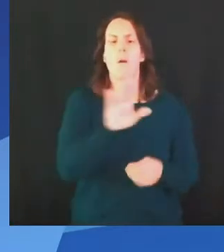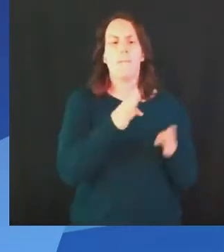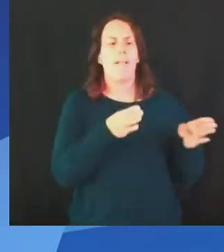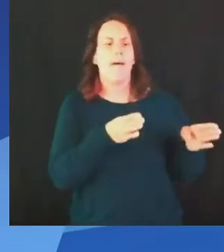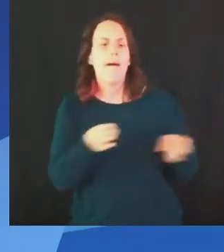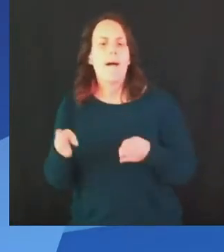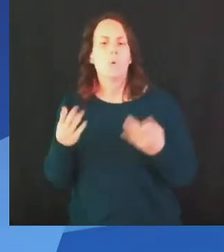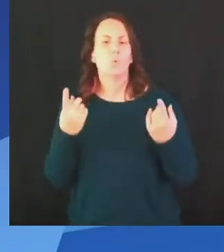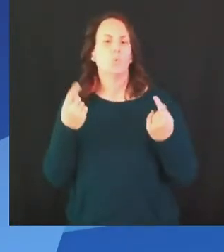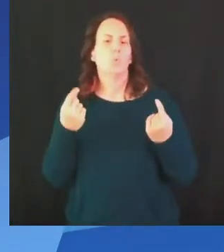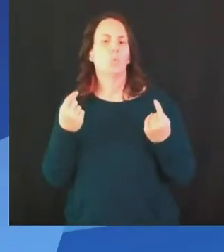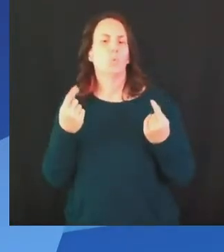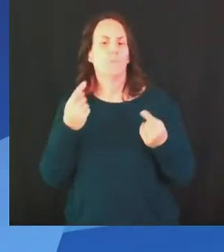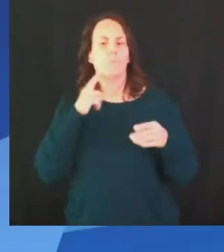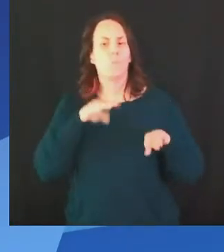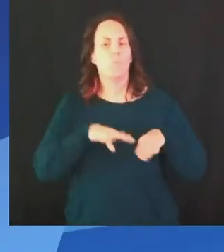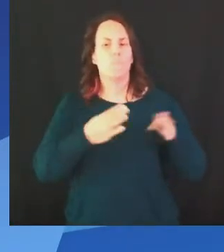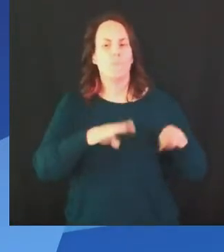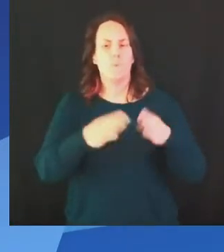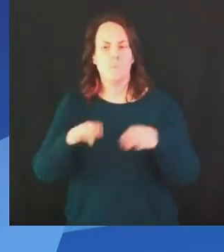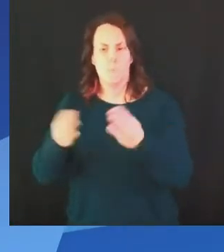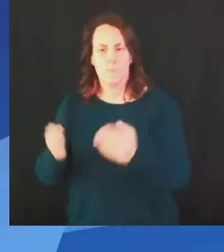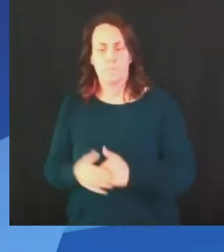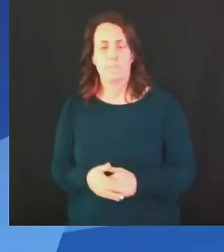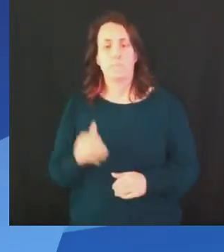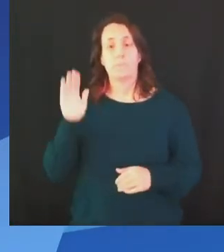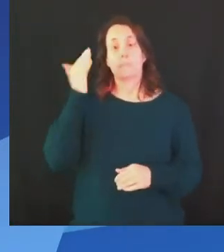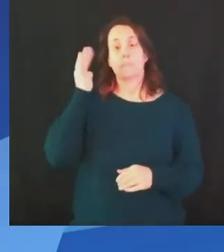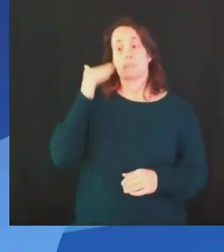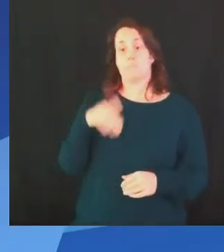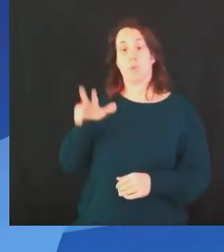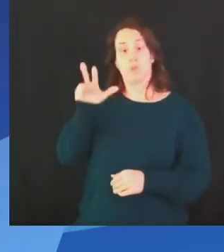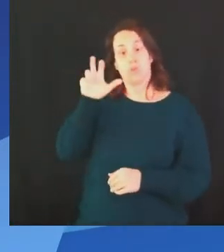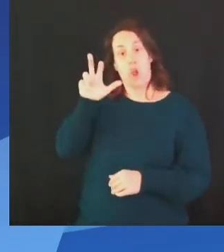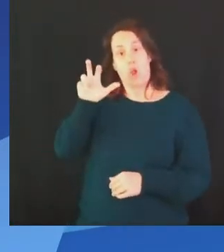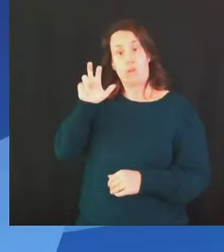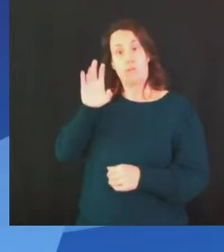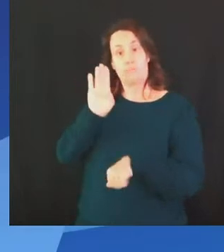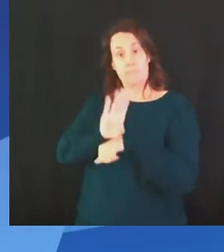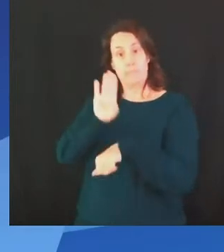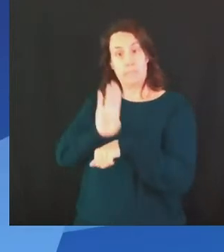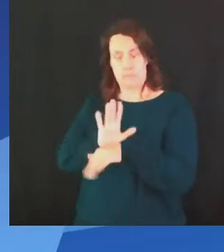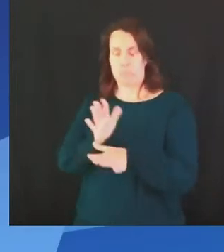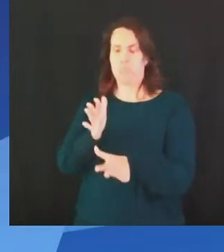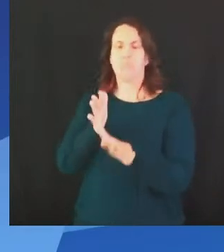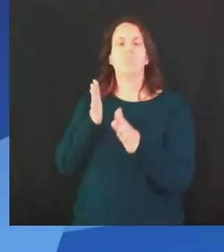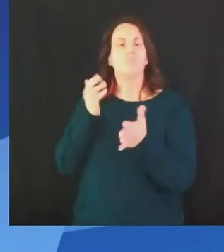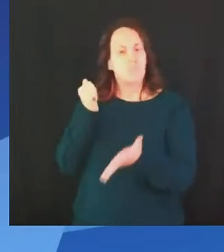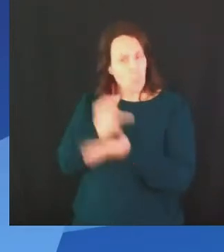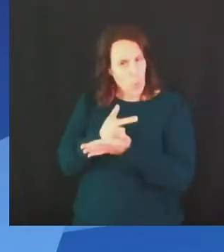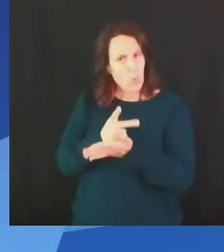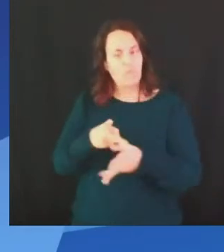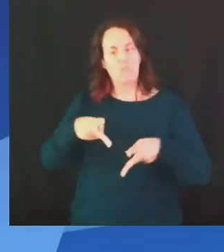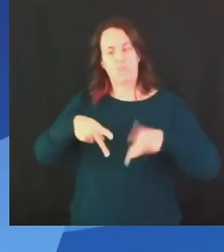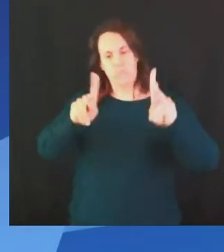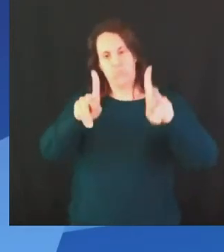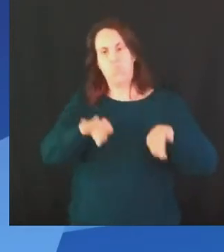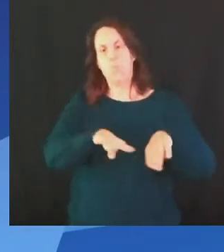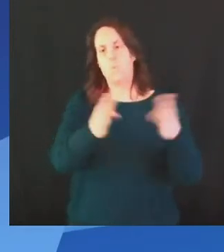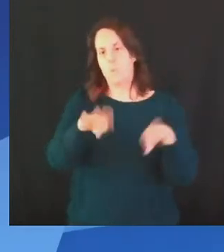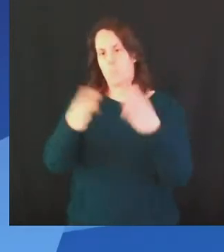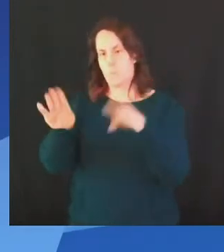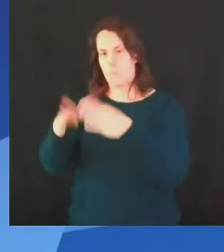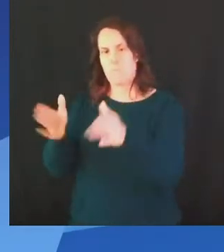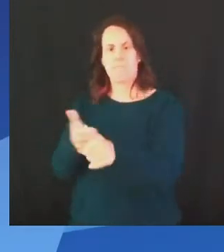businesses have gotten their approval. Would you consider amending the indoor capacity ruling for municipalities that